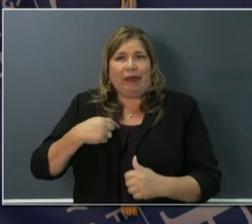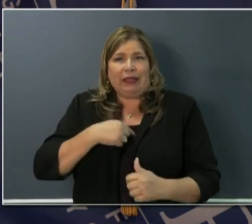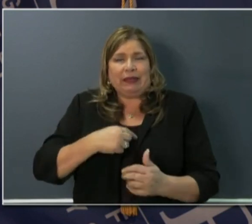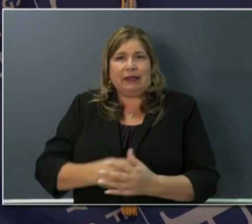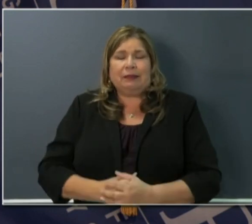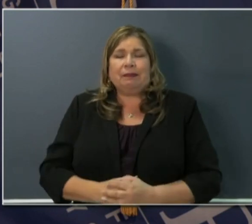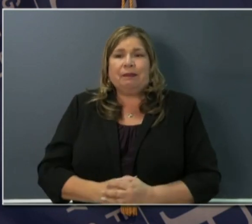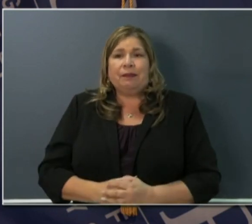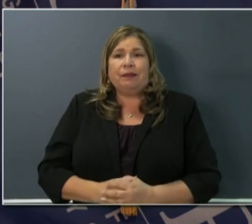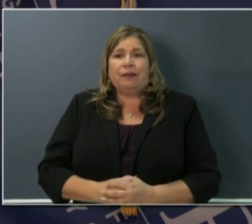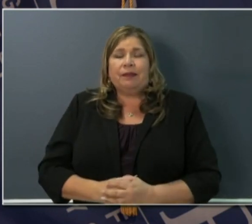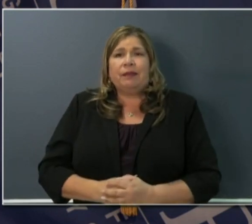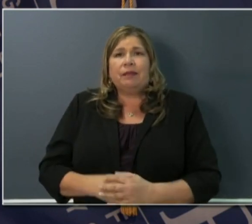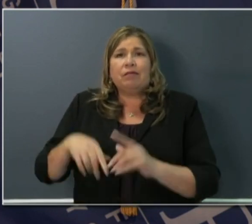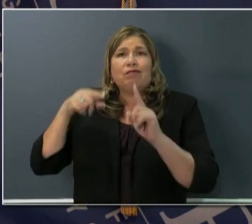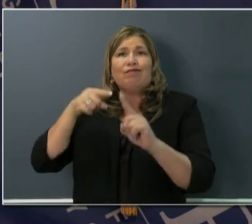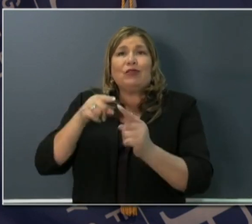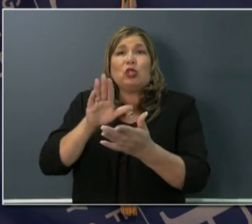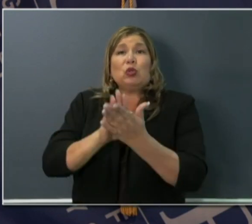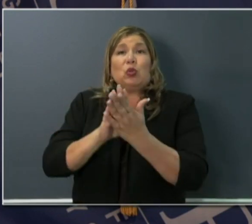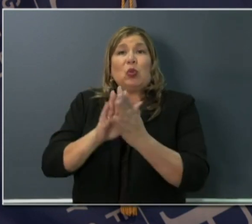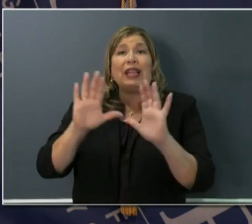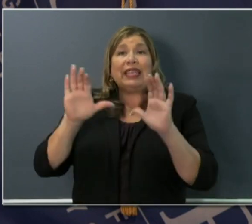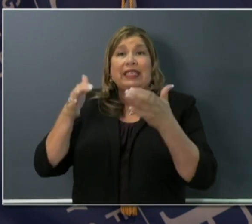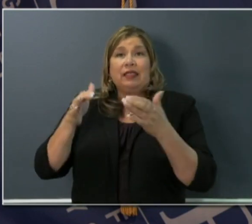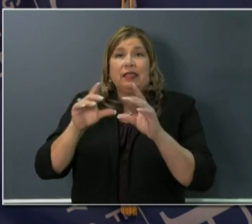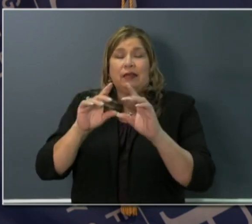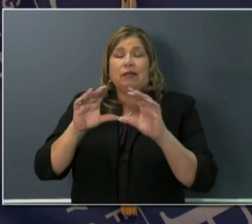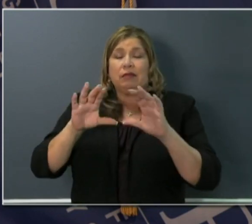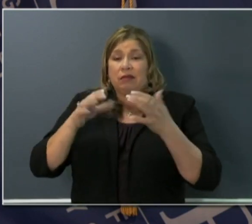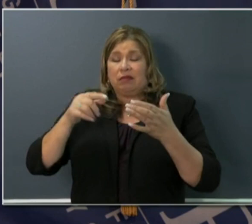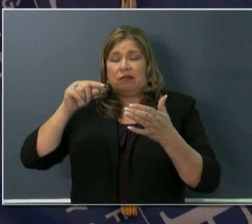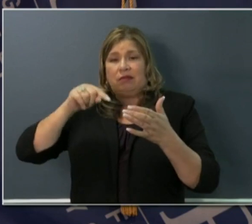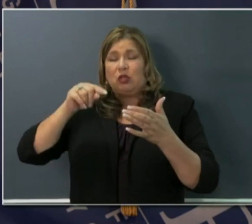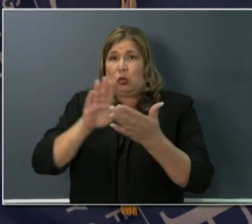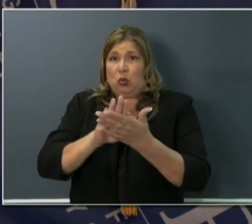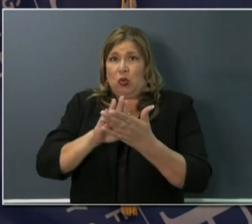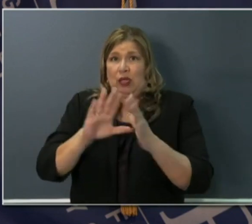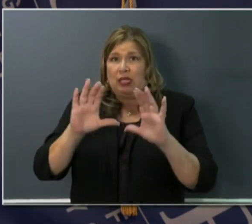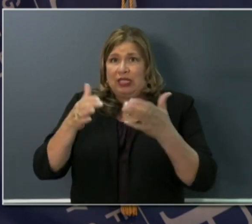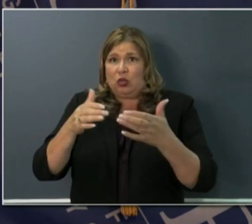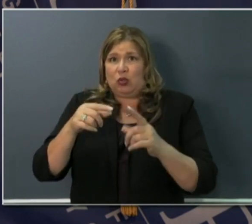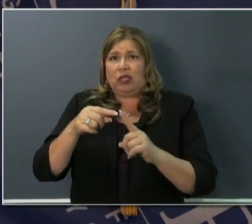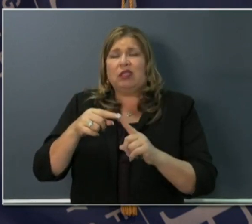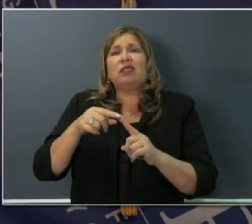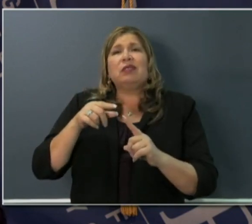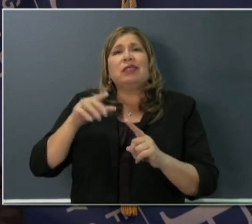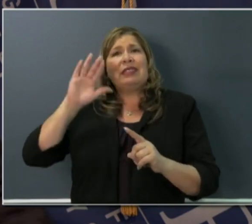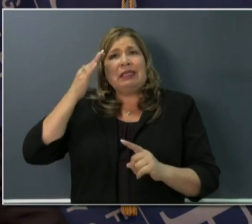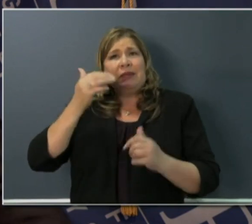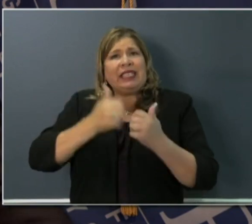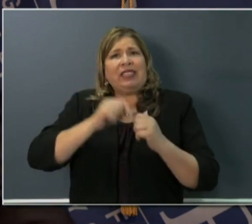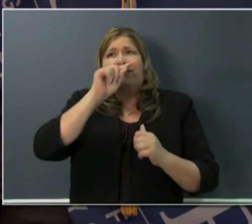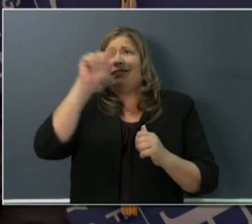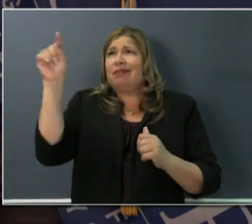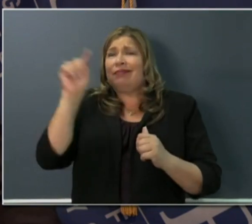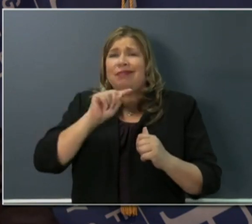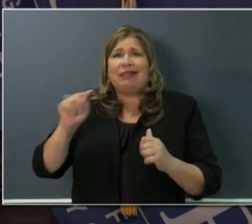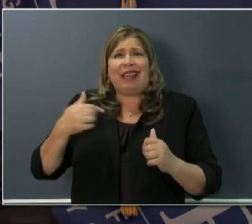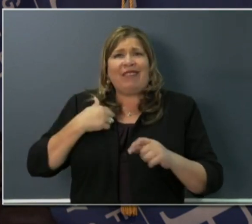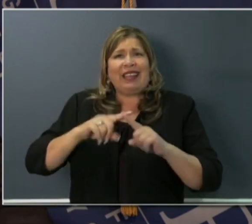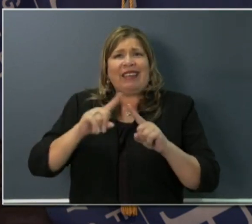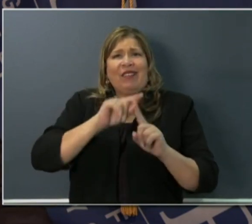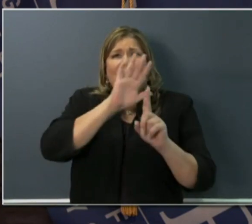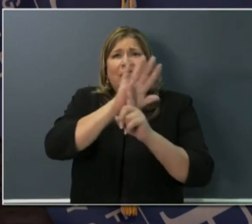different plans to keep kids learning, but has there been any guidance from the administration on uniform K